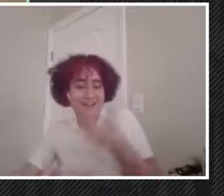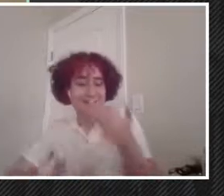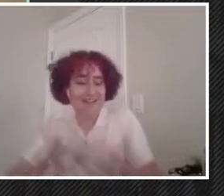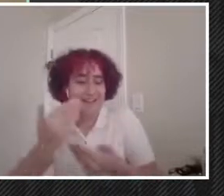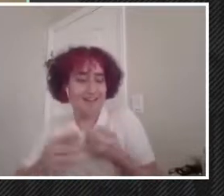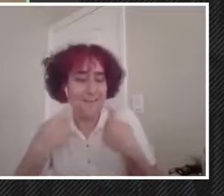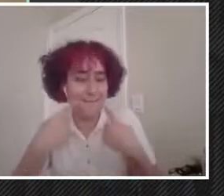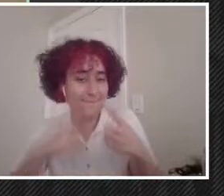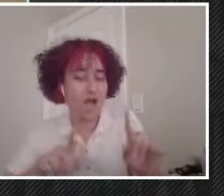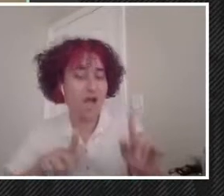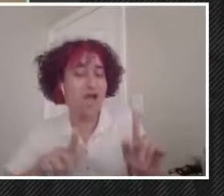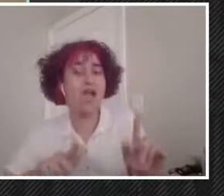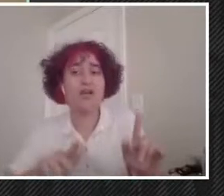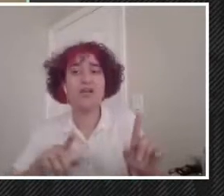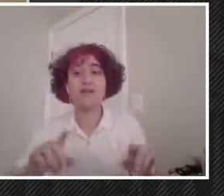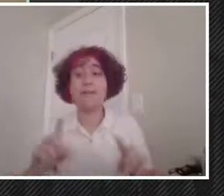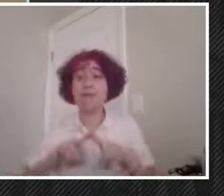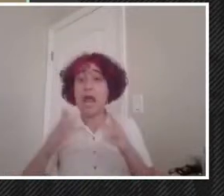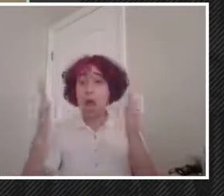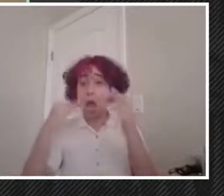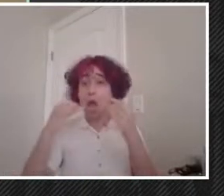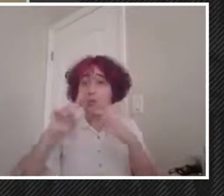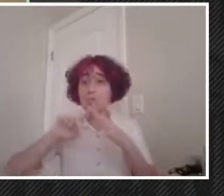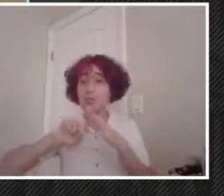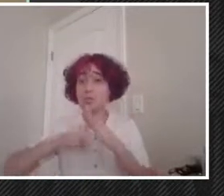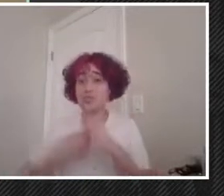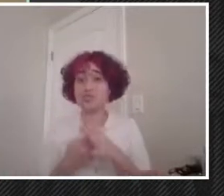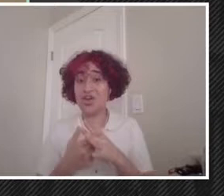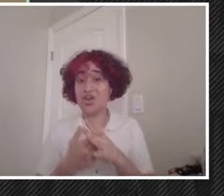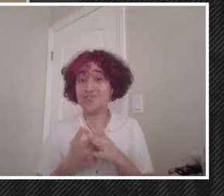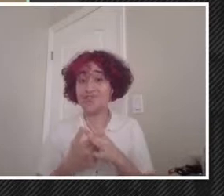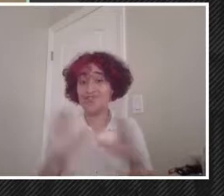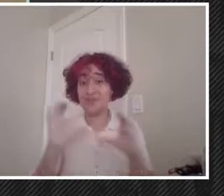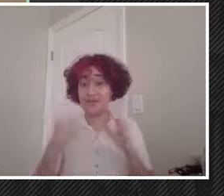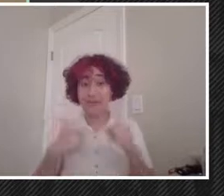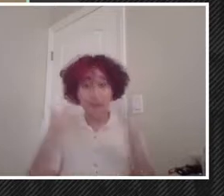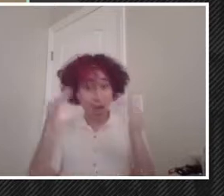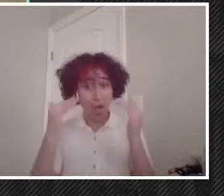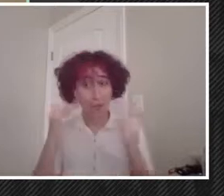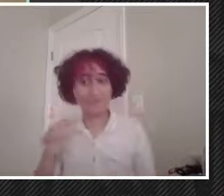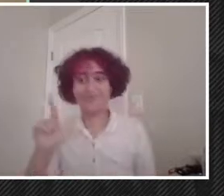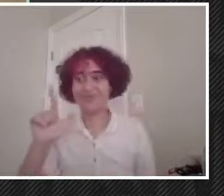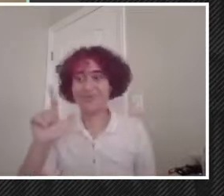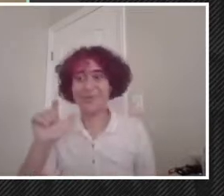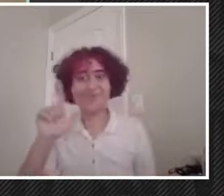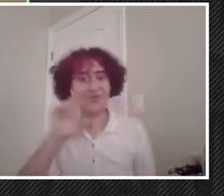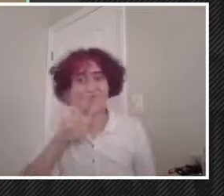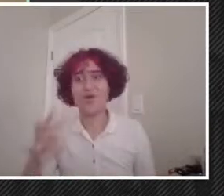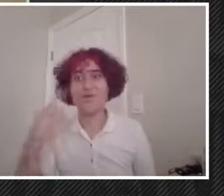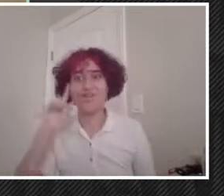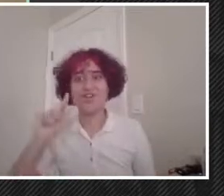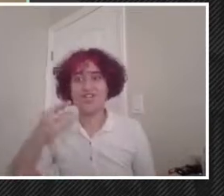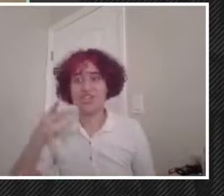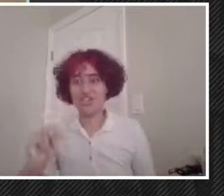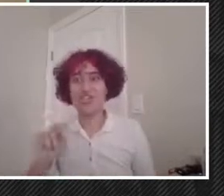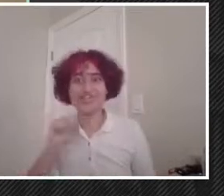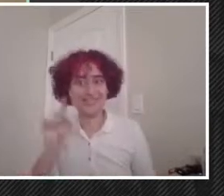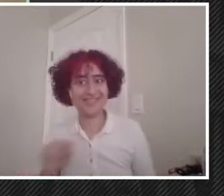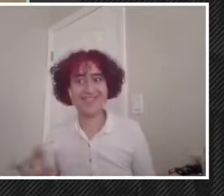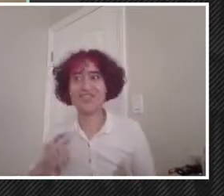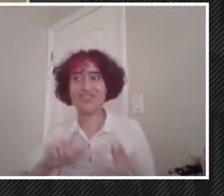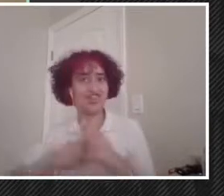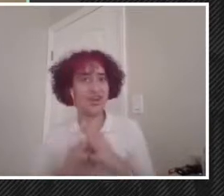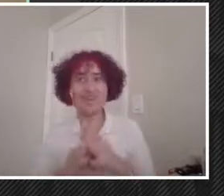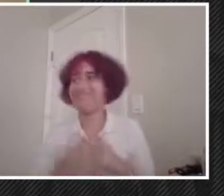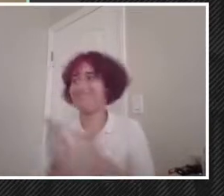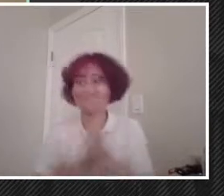I hope that when we do, that Gen Z will be in a position in 2024 to run for the offices that they're qualified for, right?